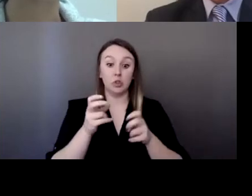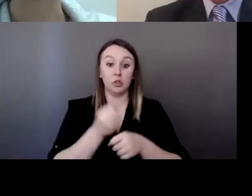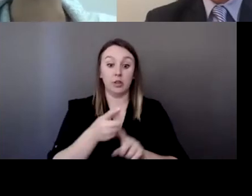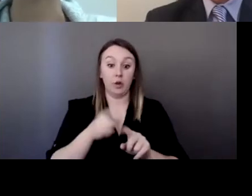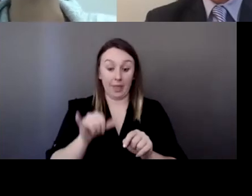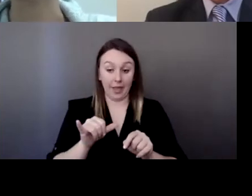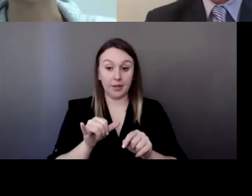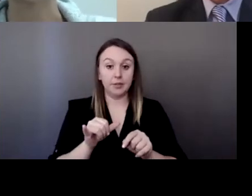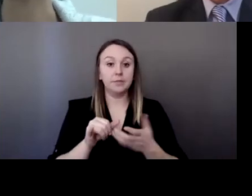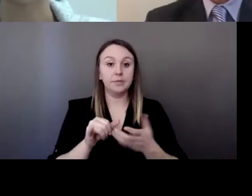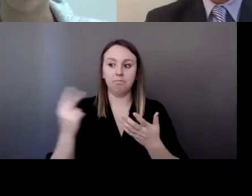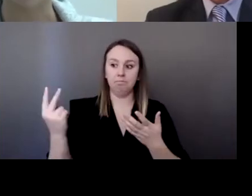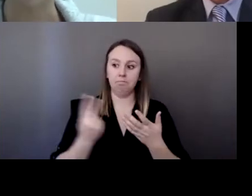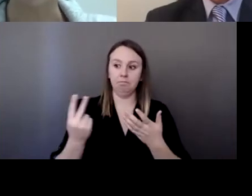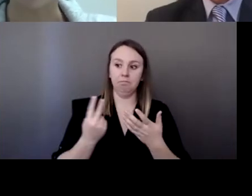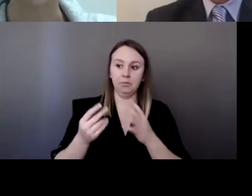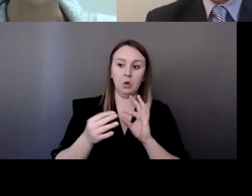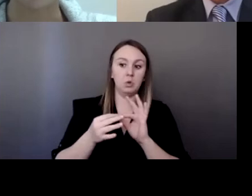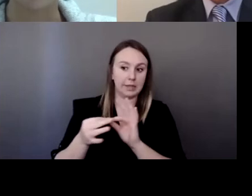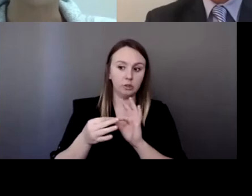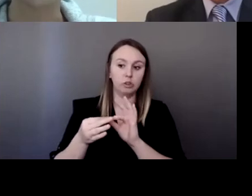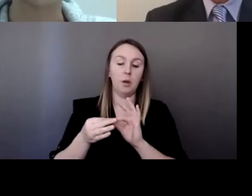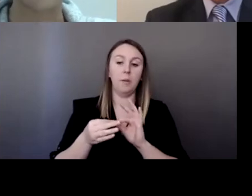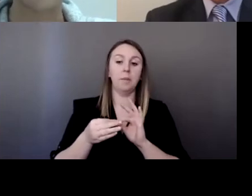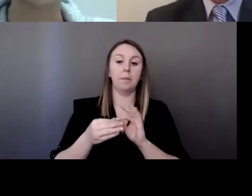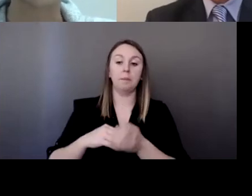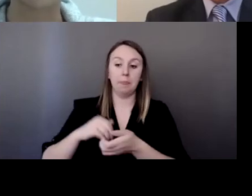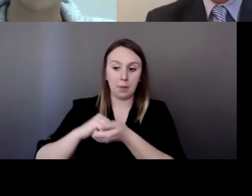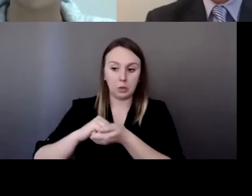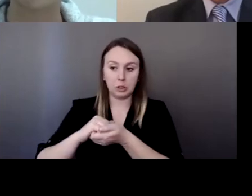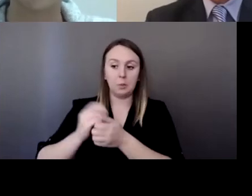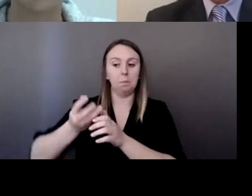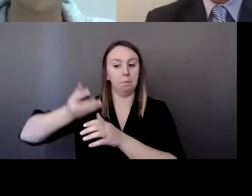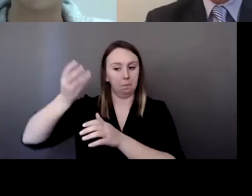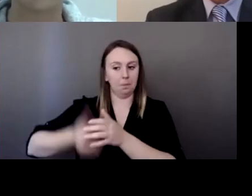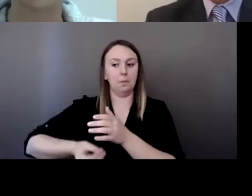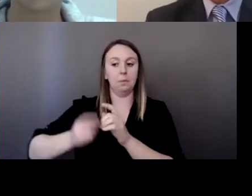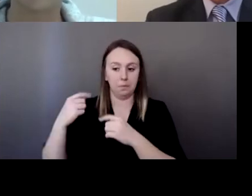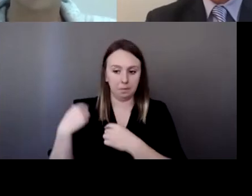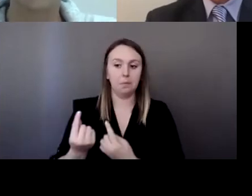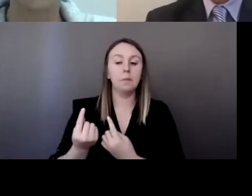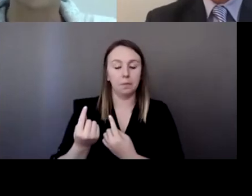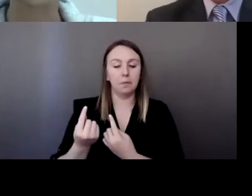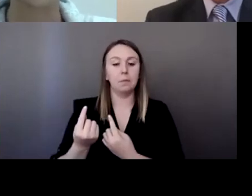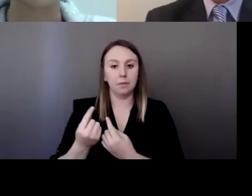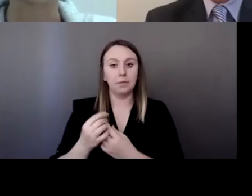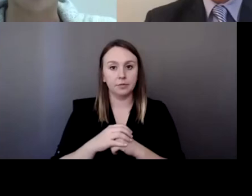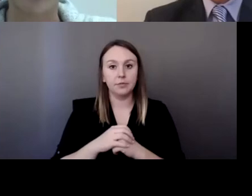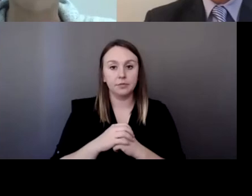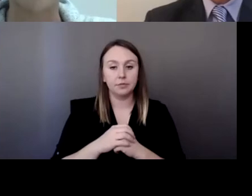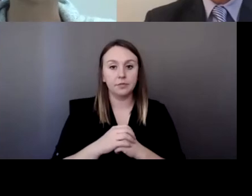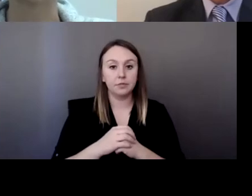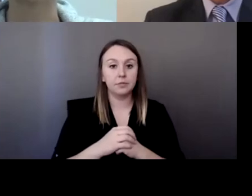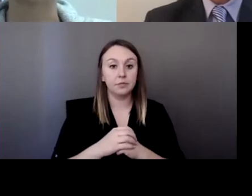our relationships and partnerships have been lacking significantly. And when we have a